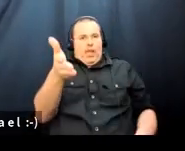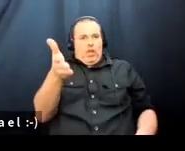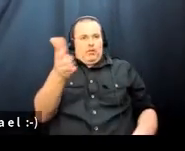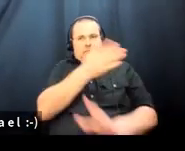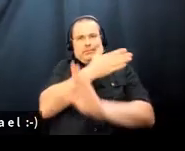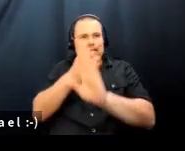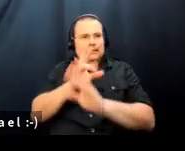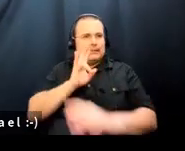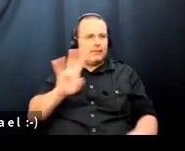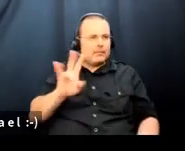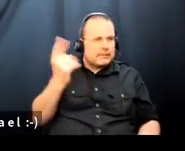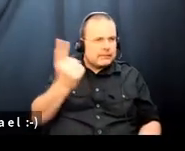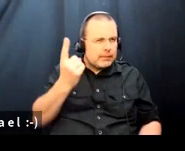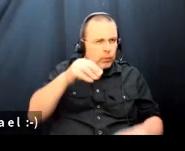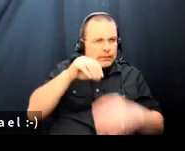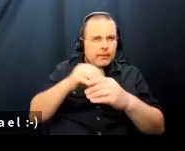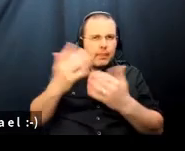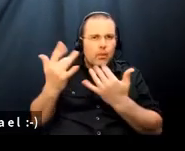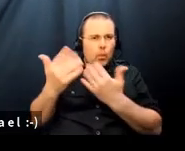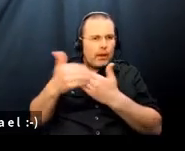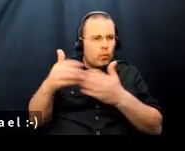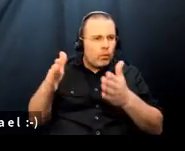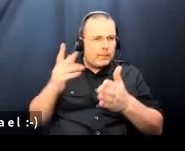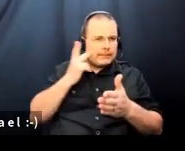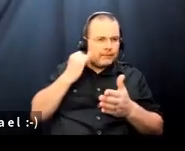Somebody's in the waiting room. I'm going to see if I can let them in.